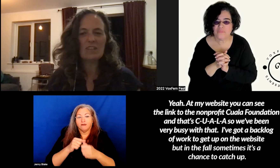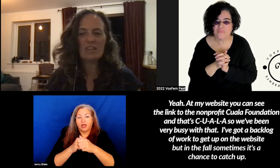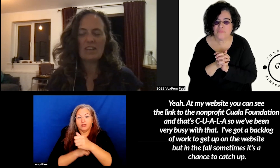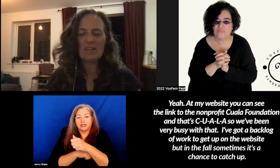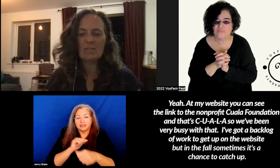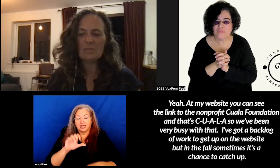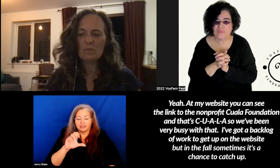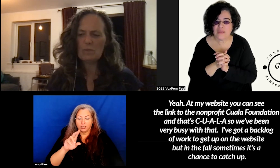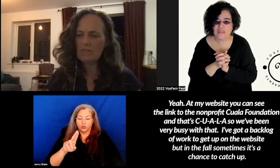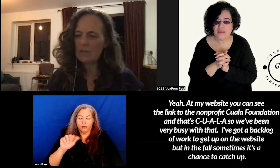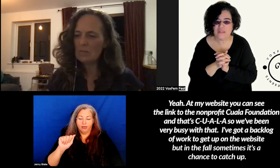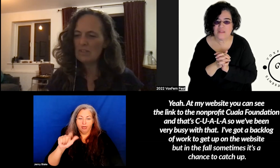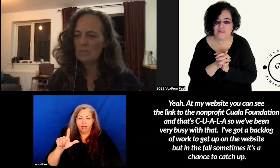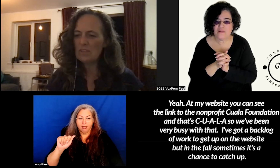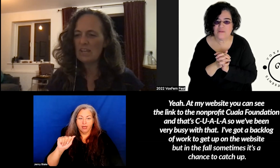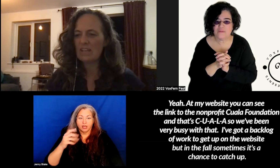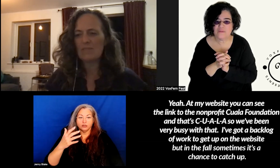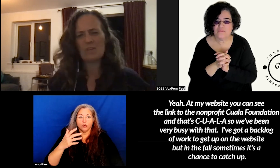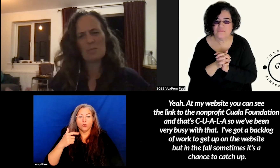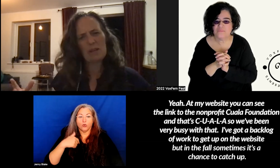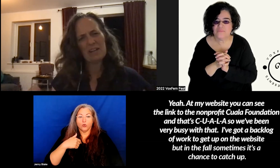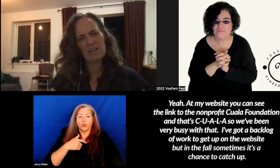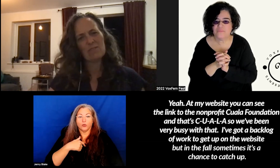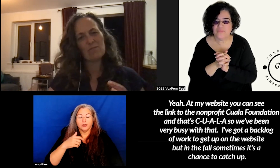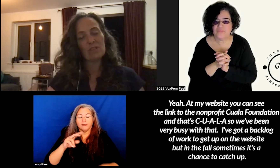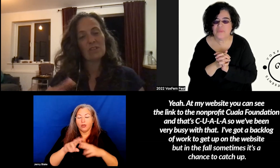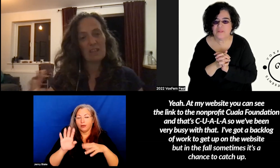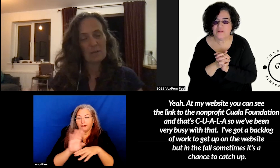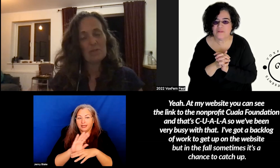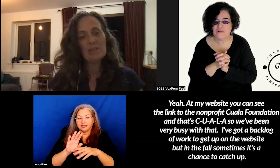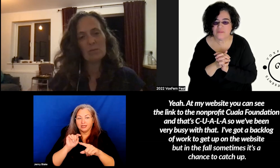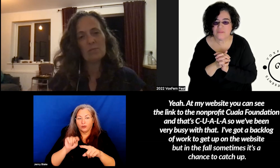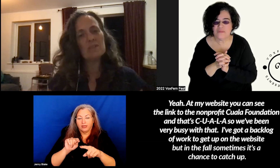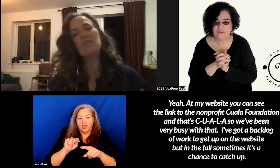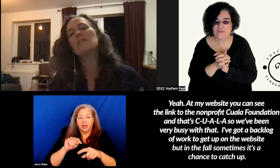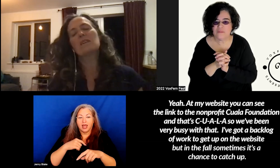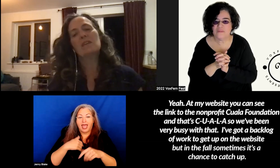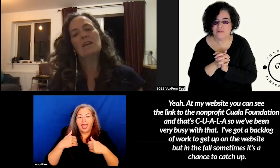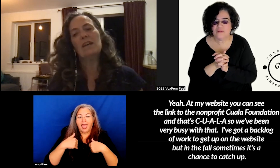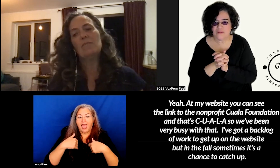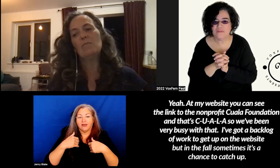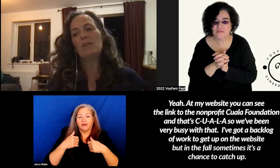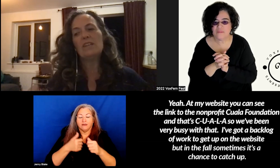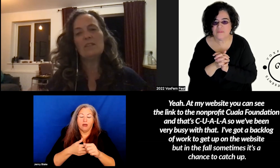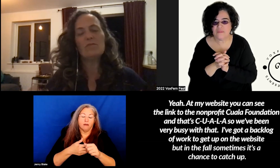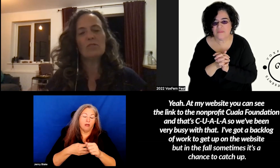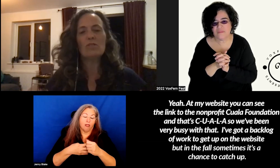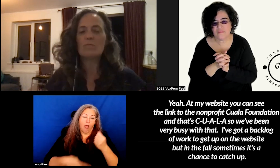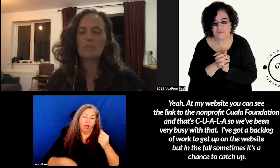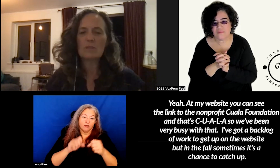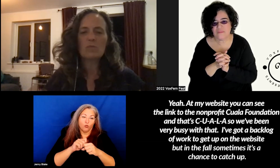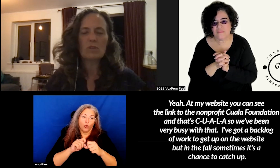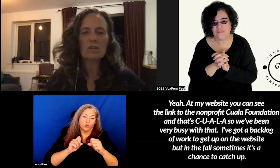there's, we've been very busy with that. I've got a backlog of work to get up on the website. But in the